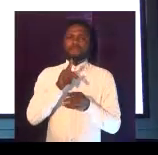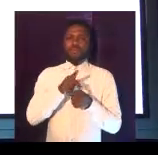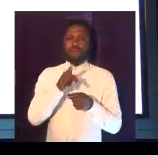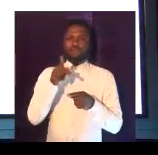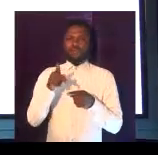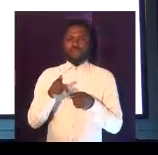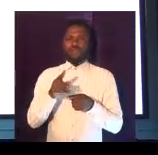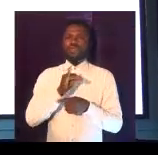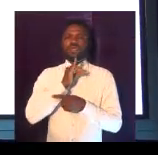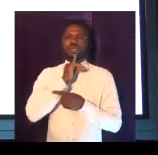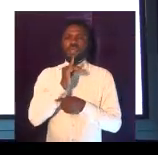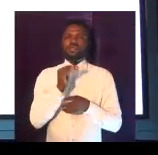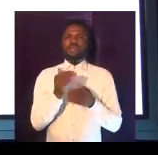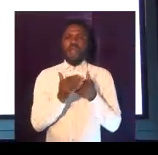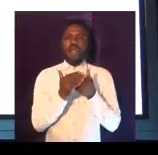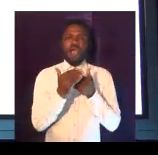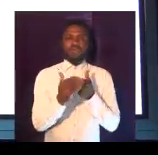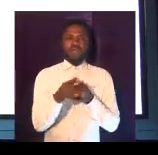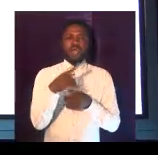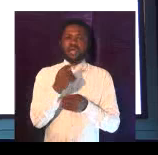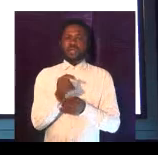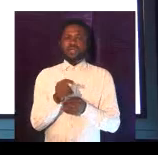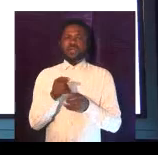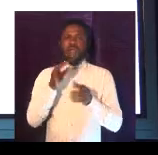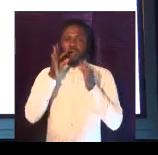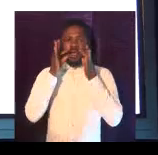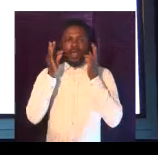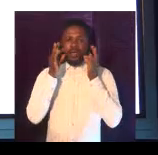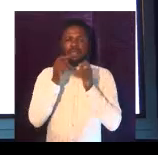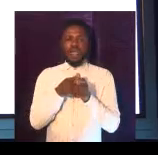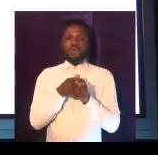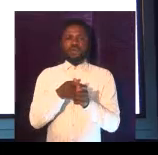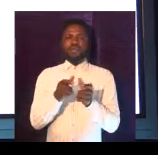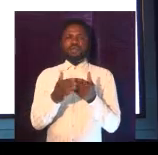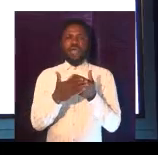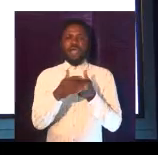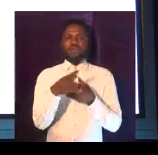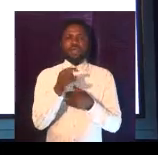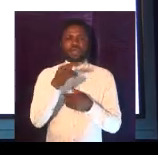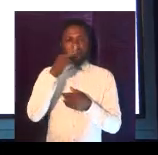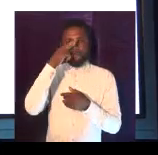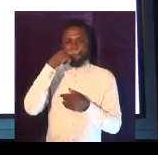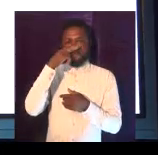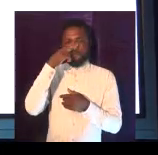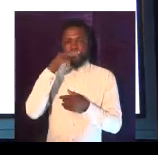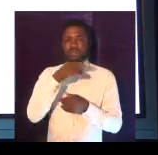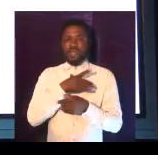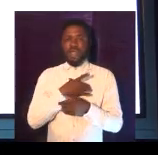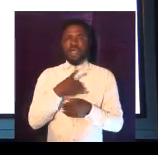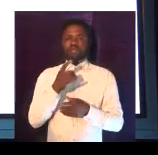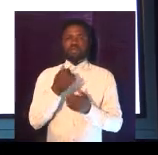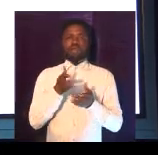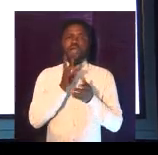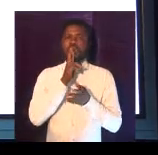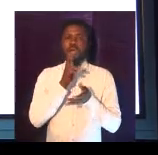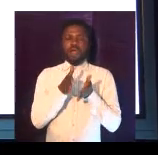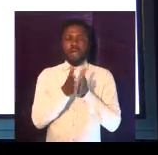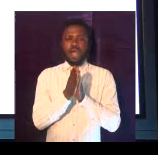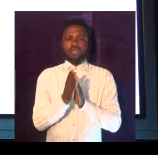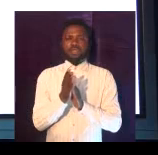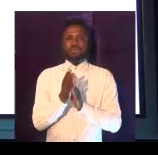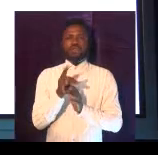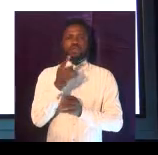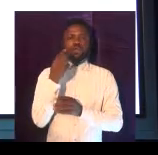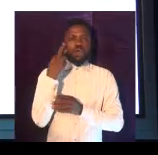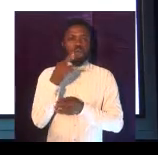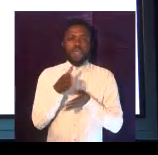The correct preposition is after. The cat ran after the mouse. And here you